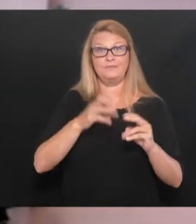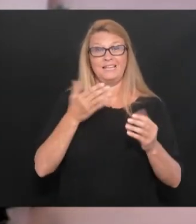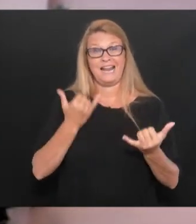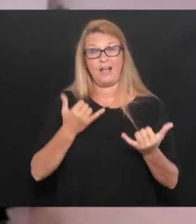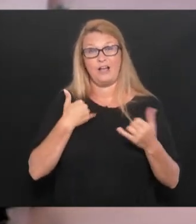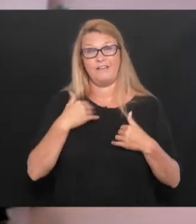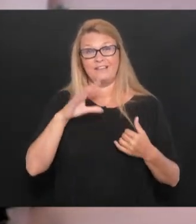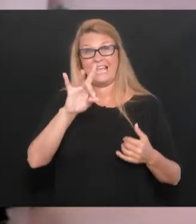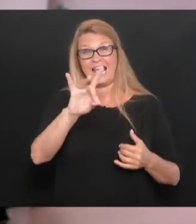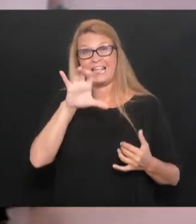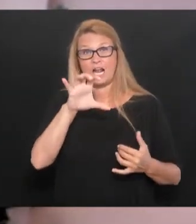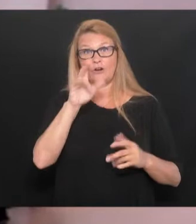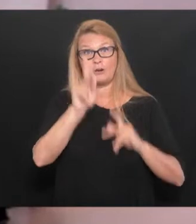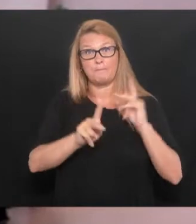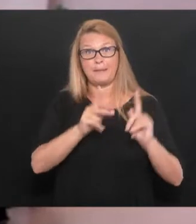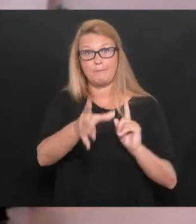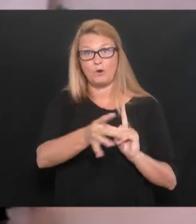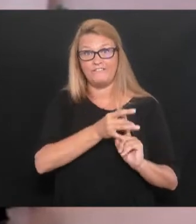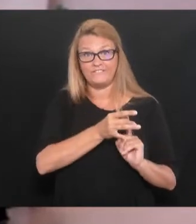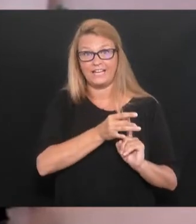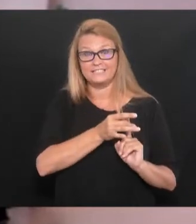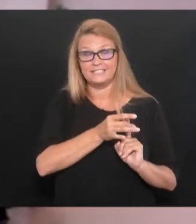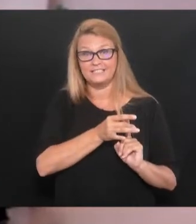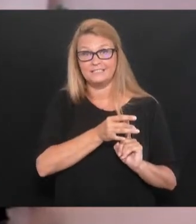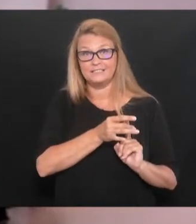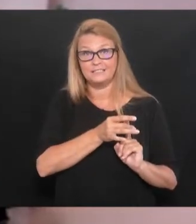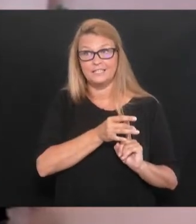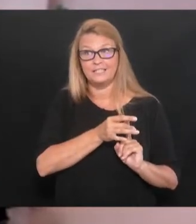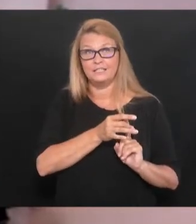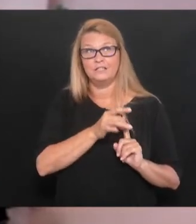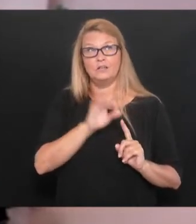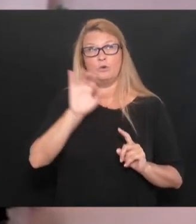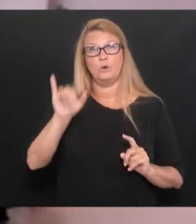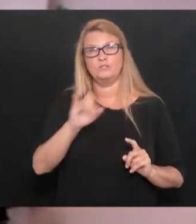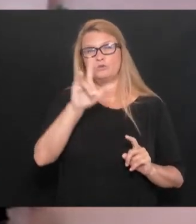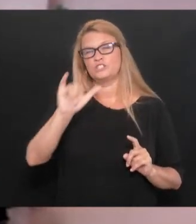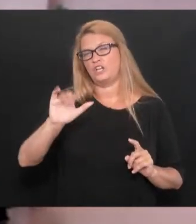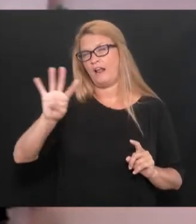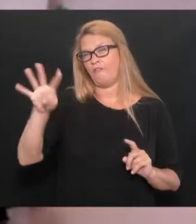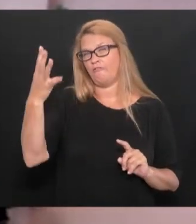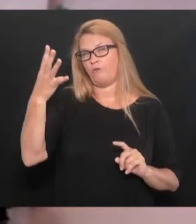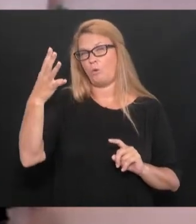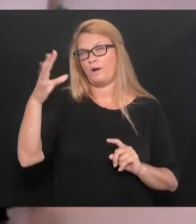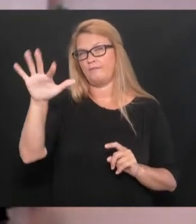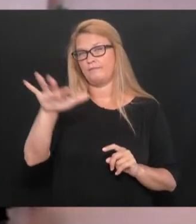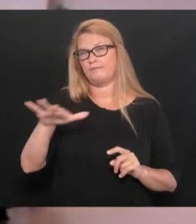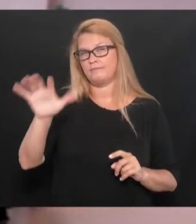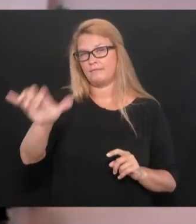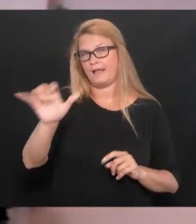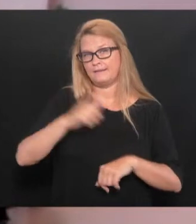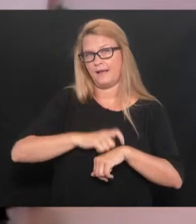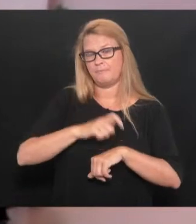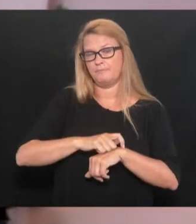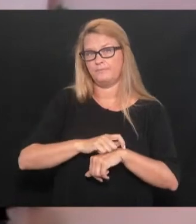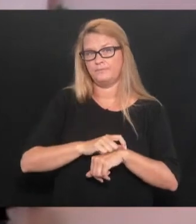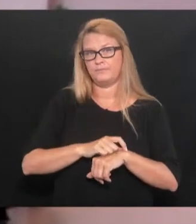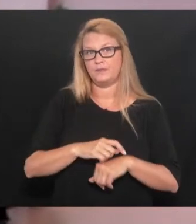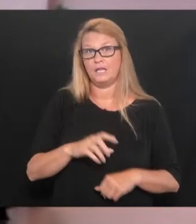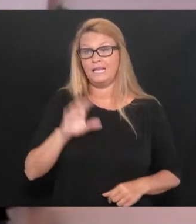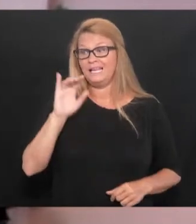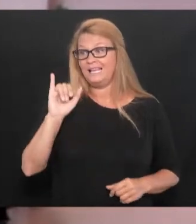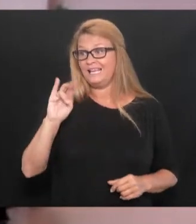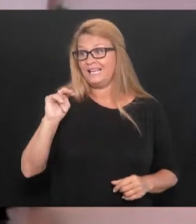were infected in that time period, which was the July 4th time period. When it comes to the India